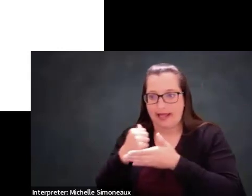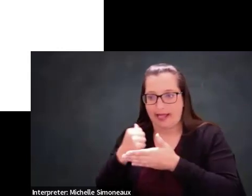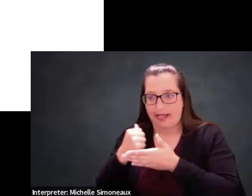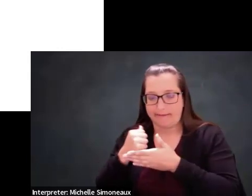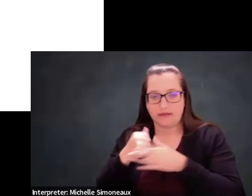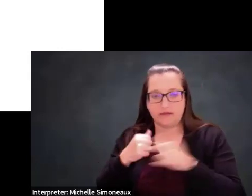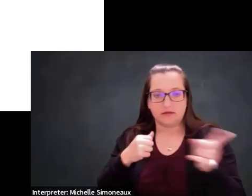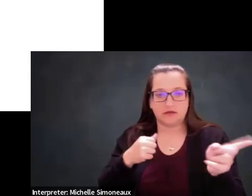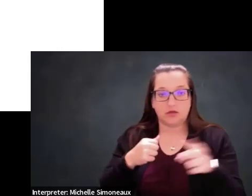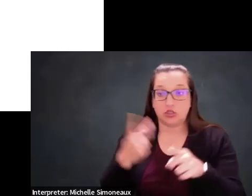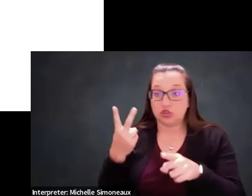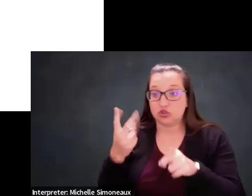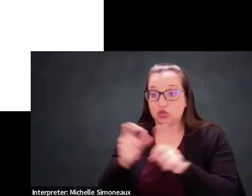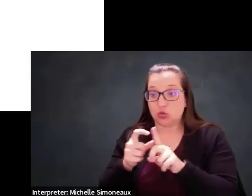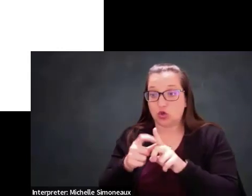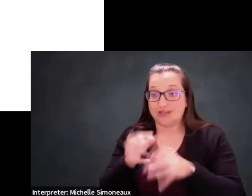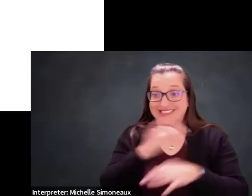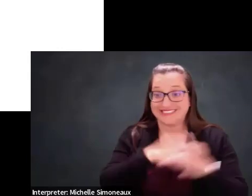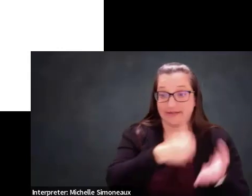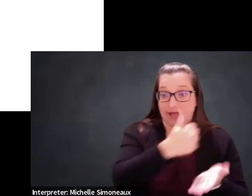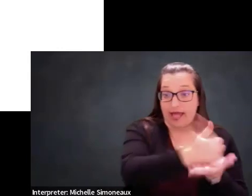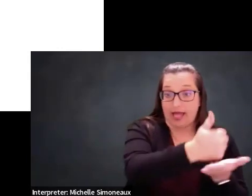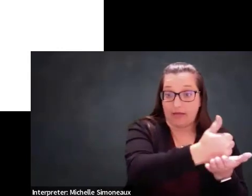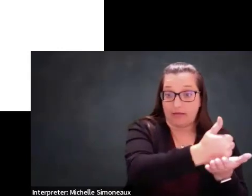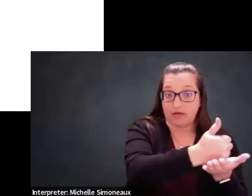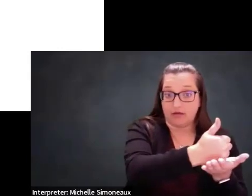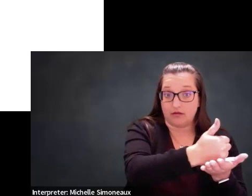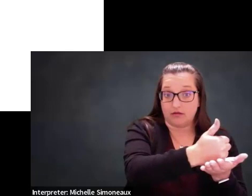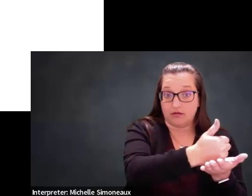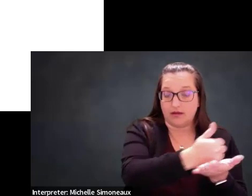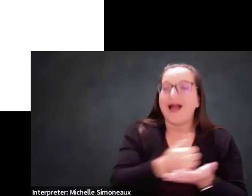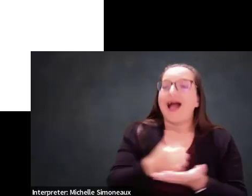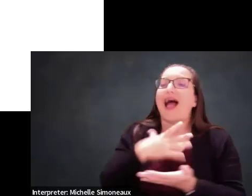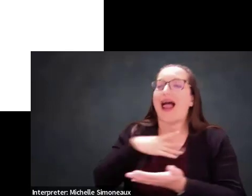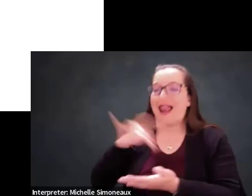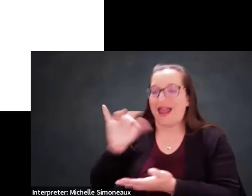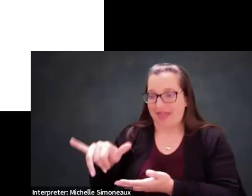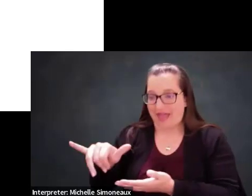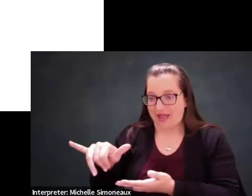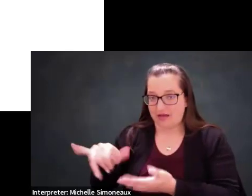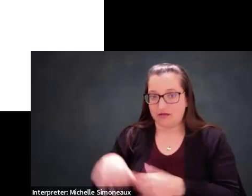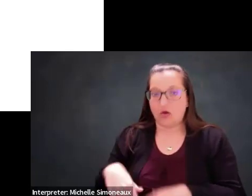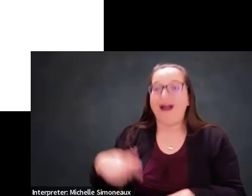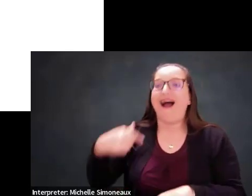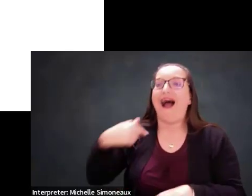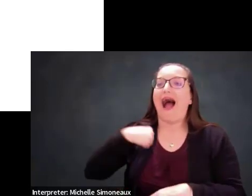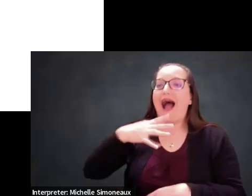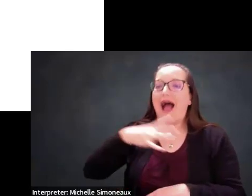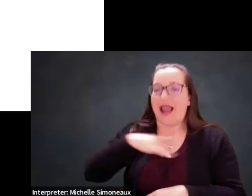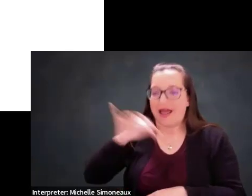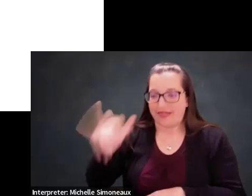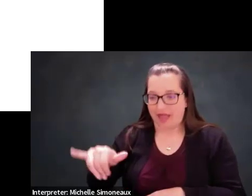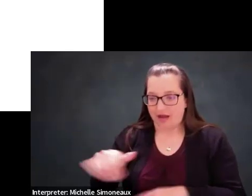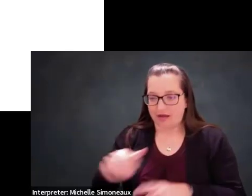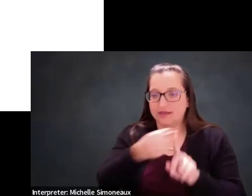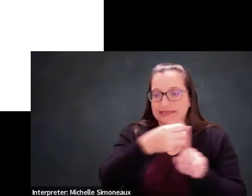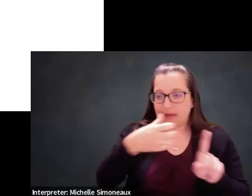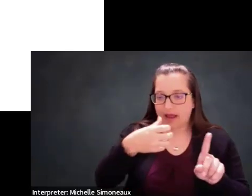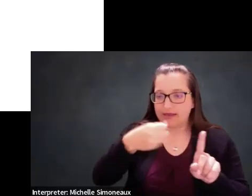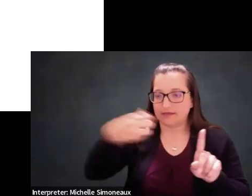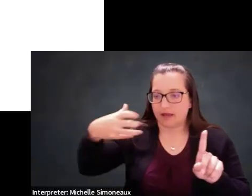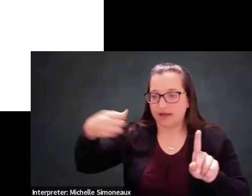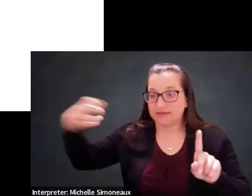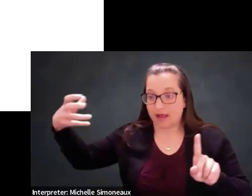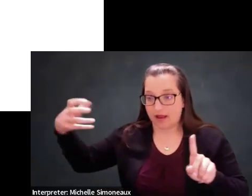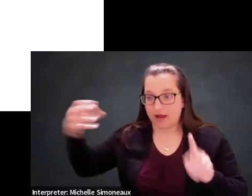they're working on two words, instead of help, it's going to be like that. And then there's like, I like that. And again, it's expanding, expanding, expanding on language and